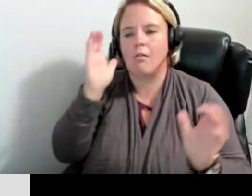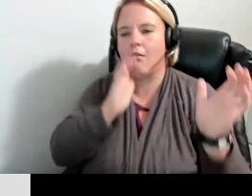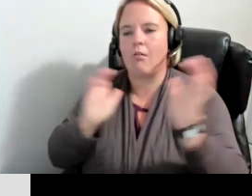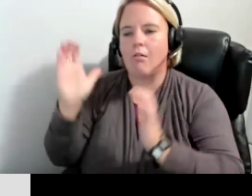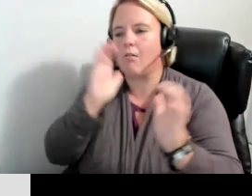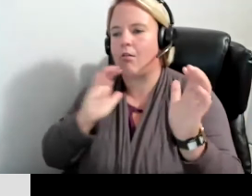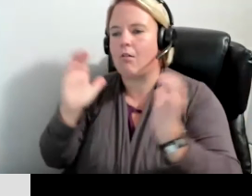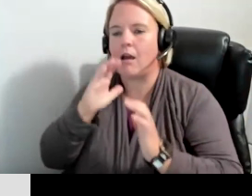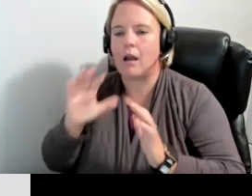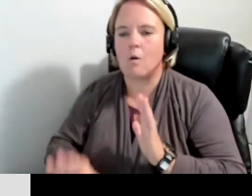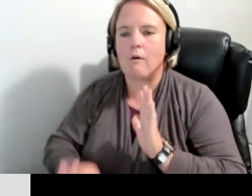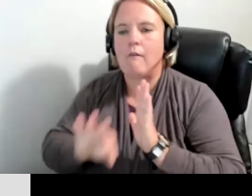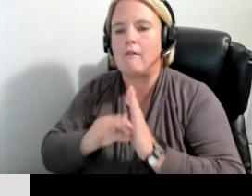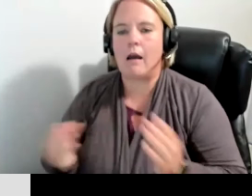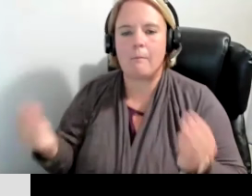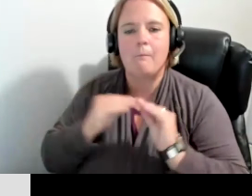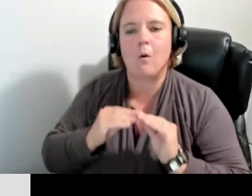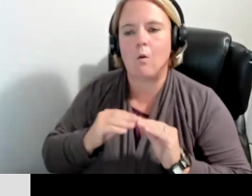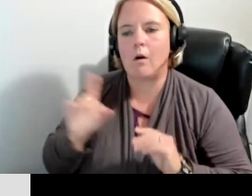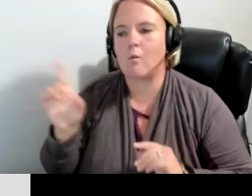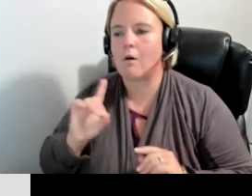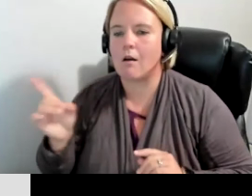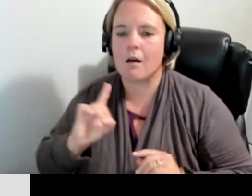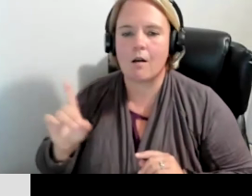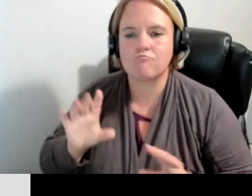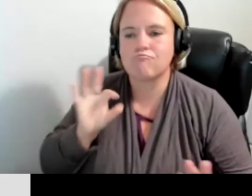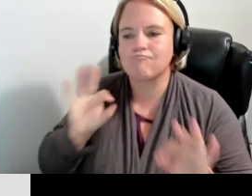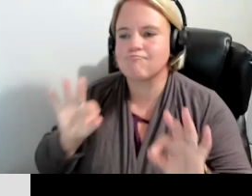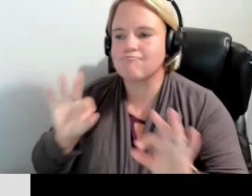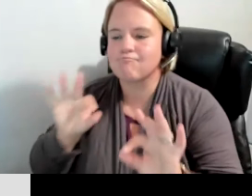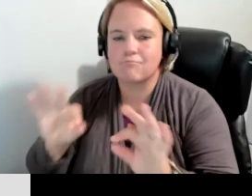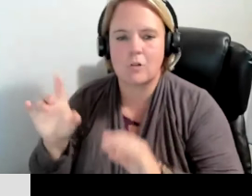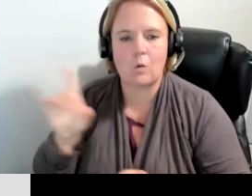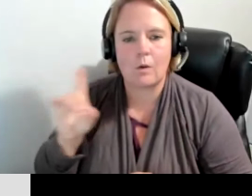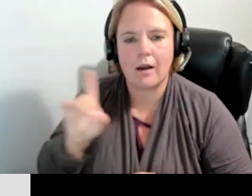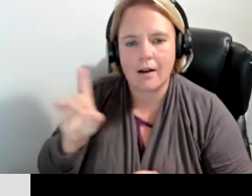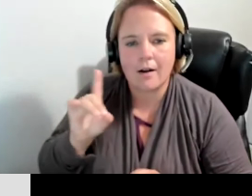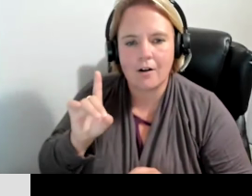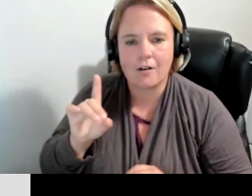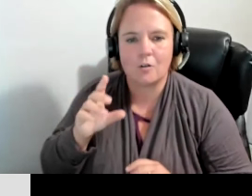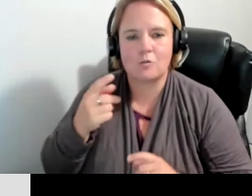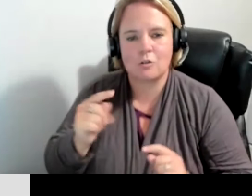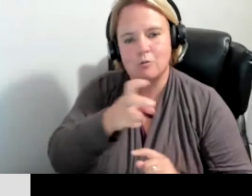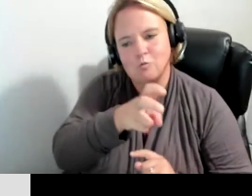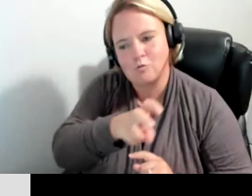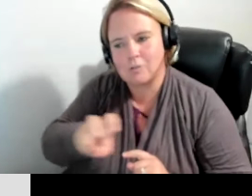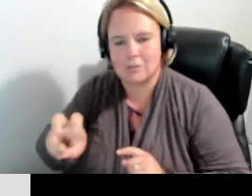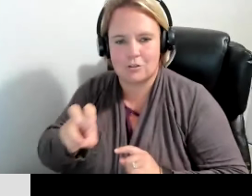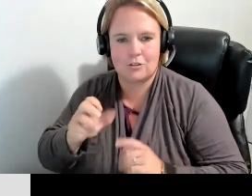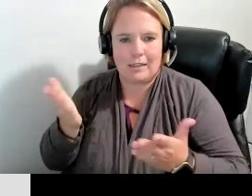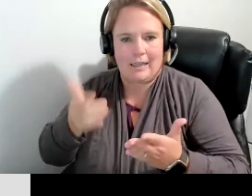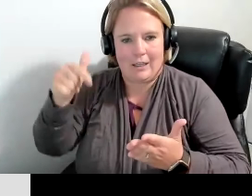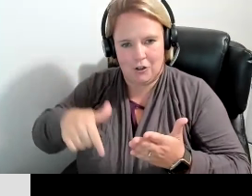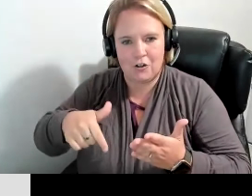get more out here? And how do we find students in these programs that are getting support? And how do we help them with that transition here?